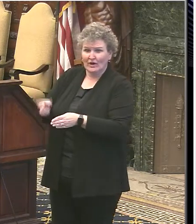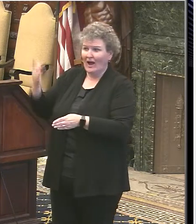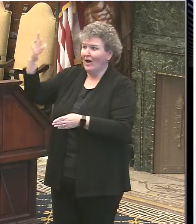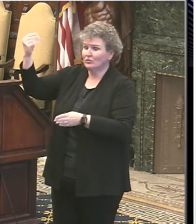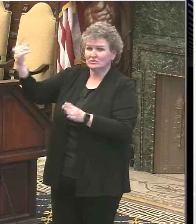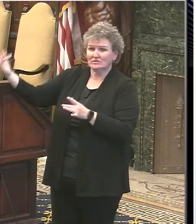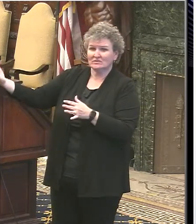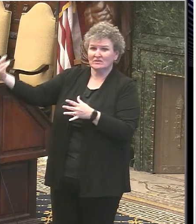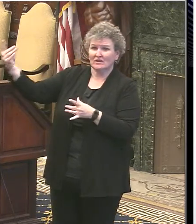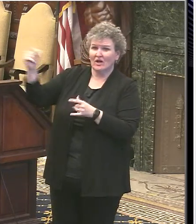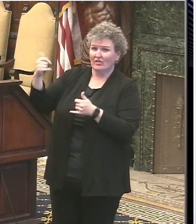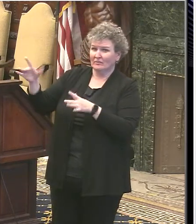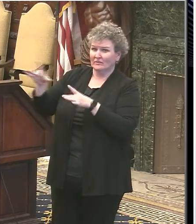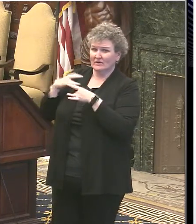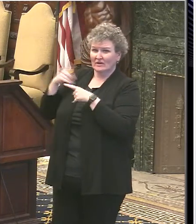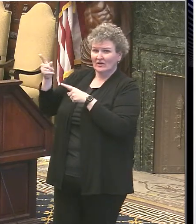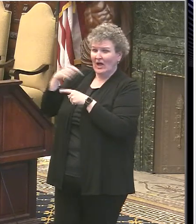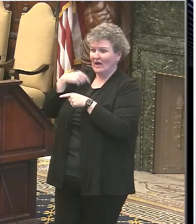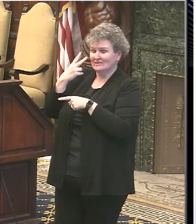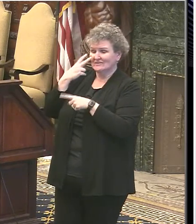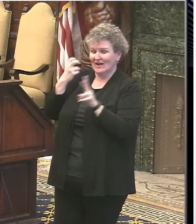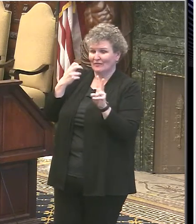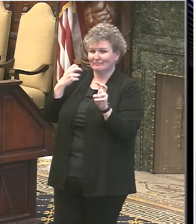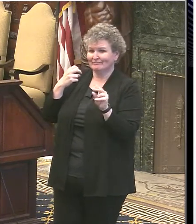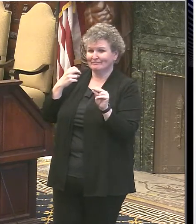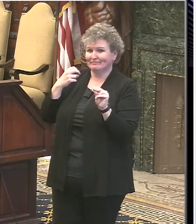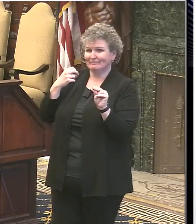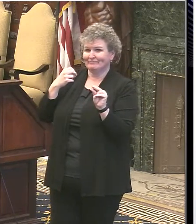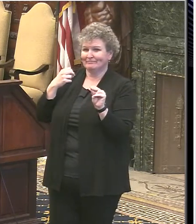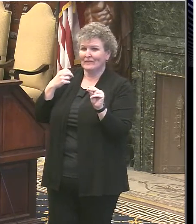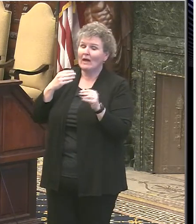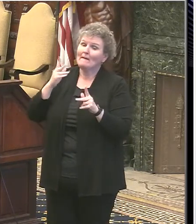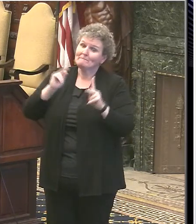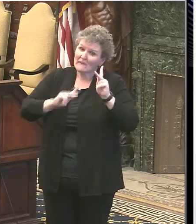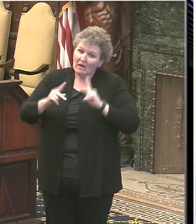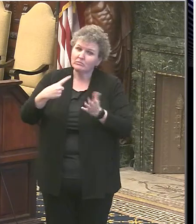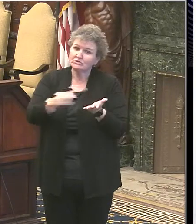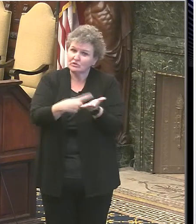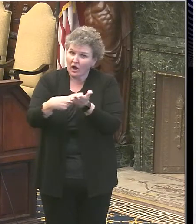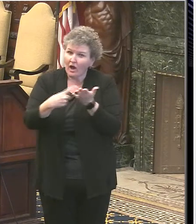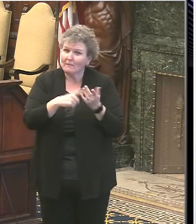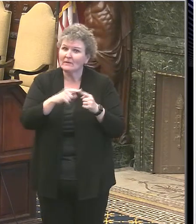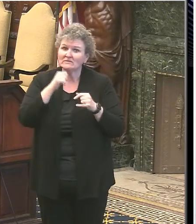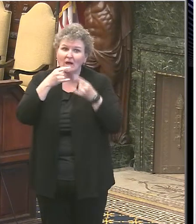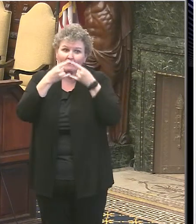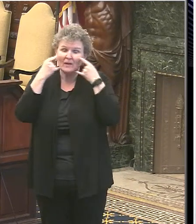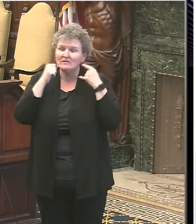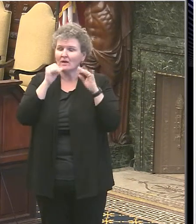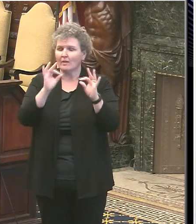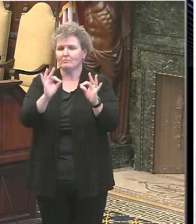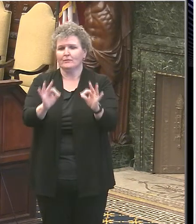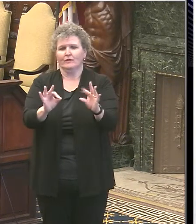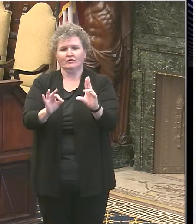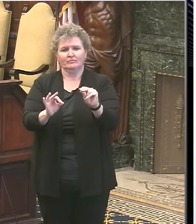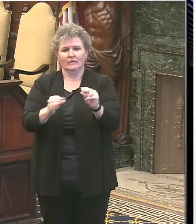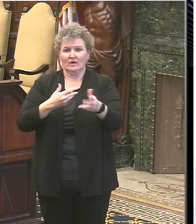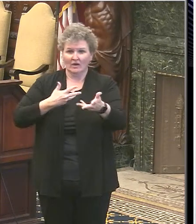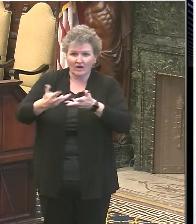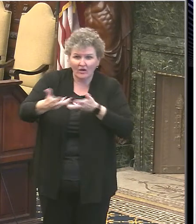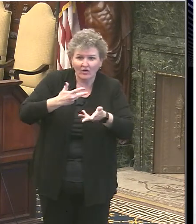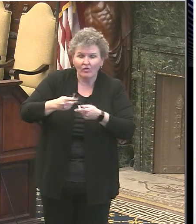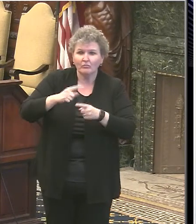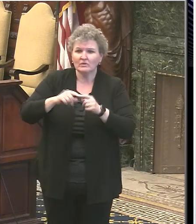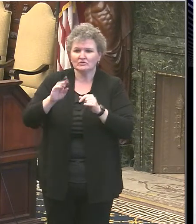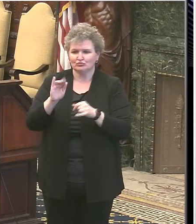else. And everyone should wear a mask, but even masks aren't perfect. So if you're out there interacting with other people, you're at some level of risk.